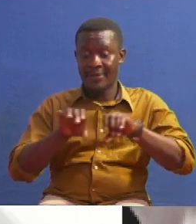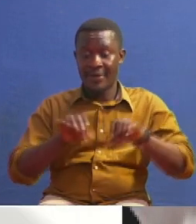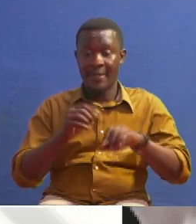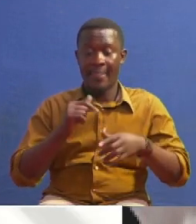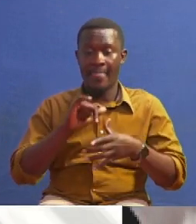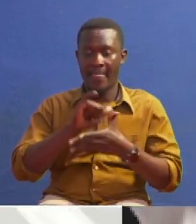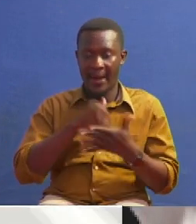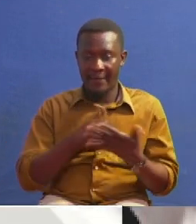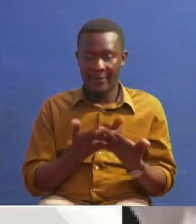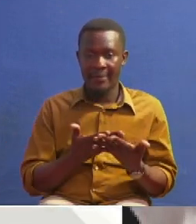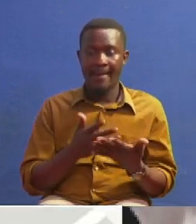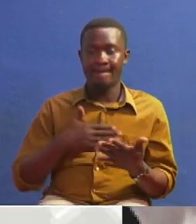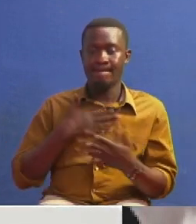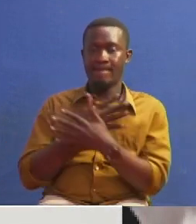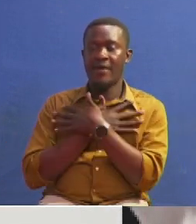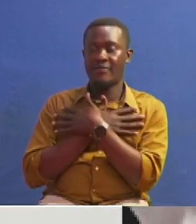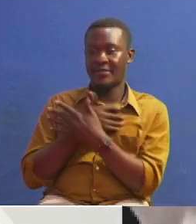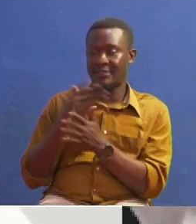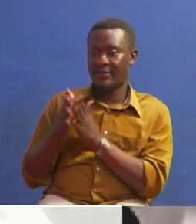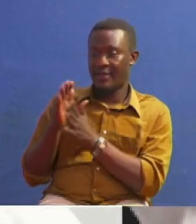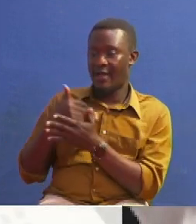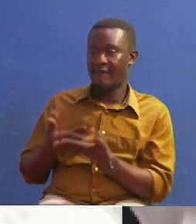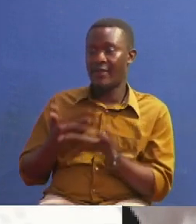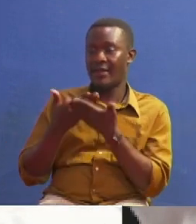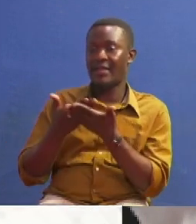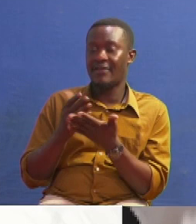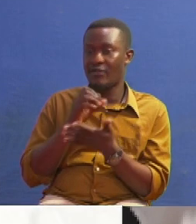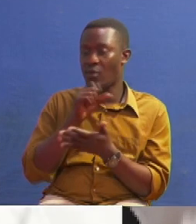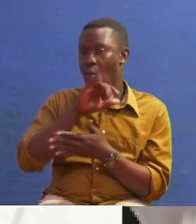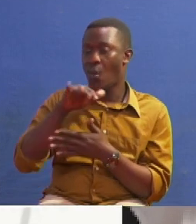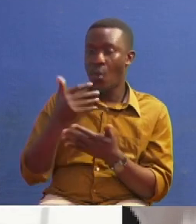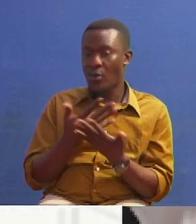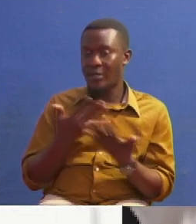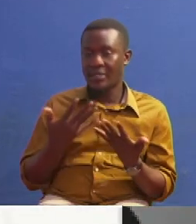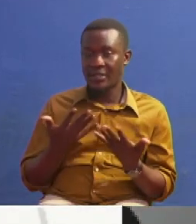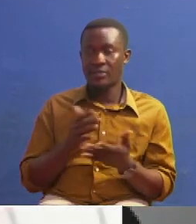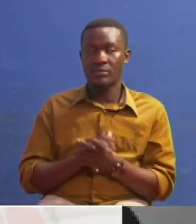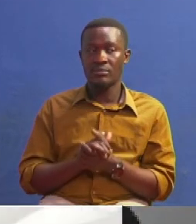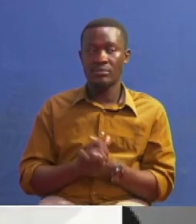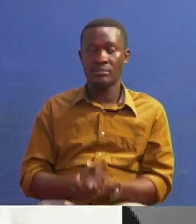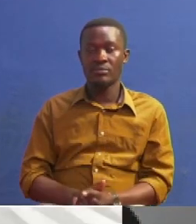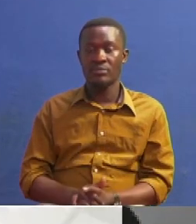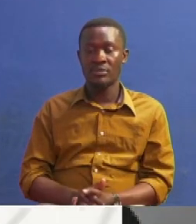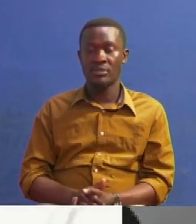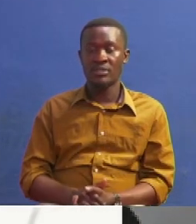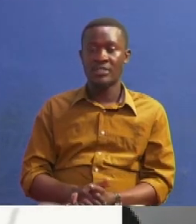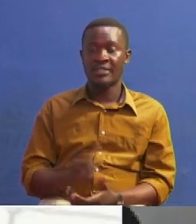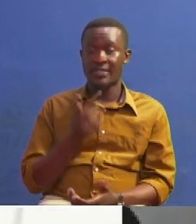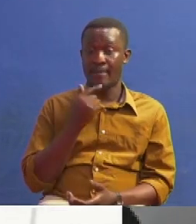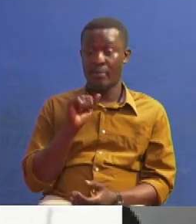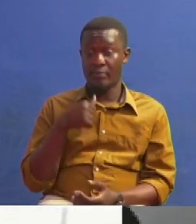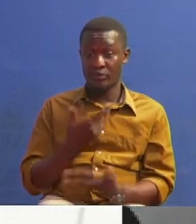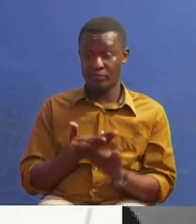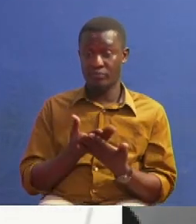other than that my friends and neighbors have given me old appliances ma says he can